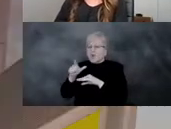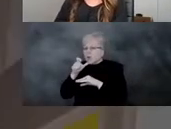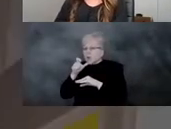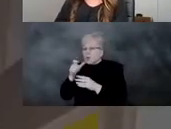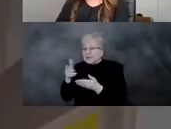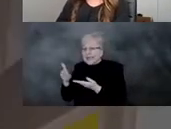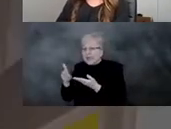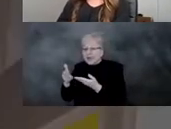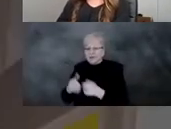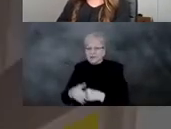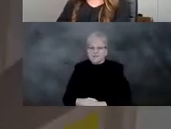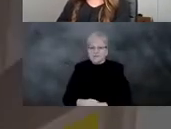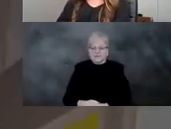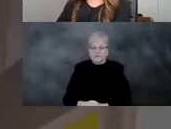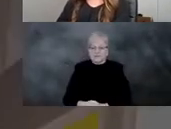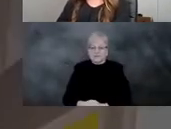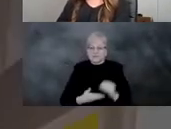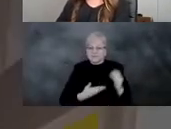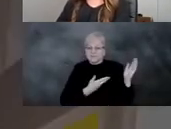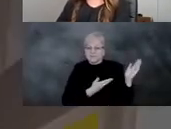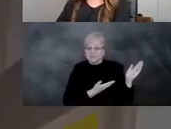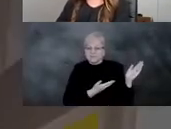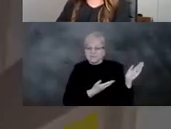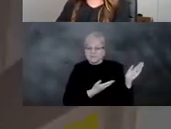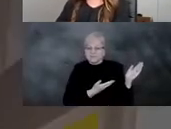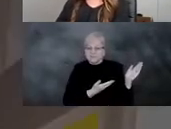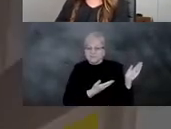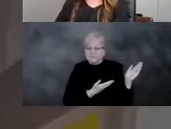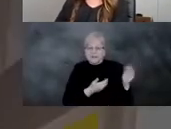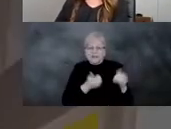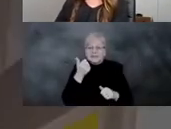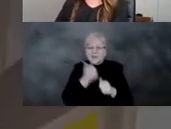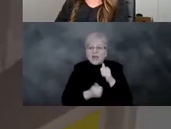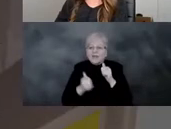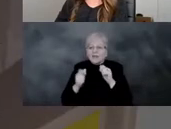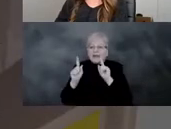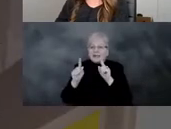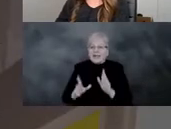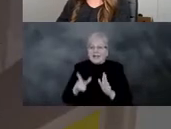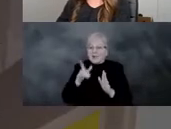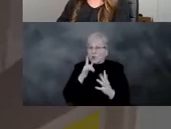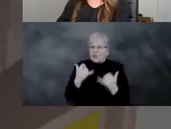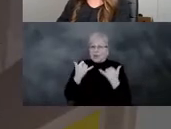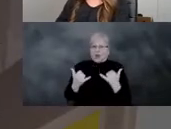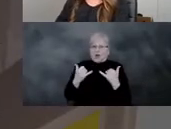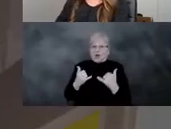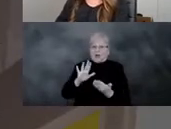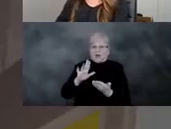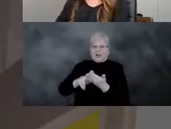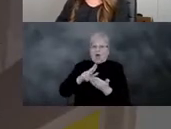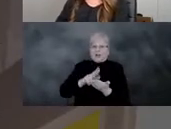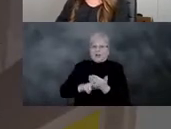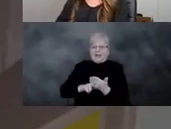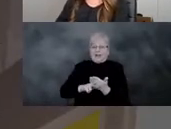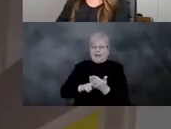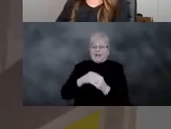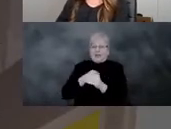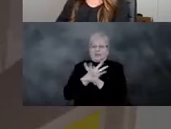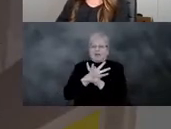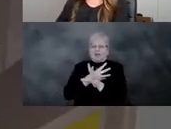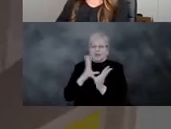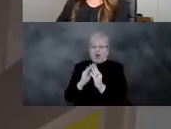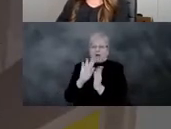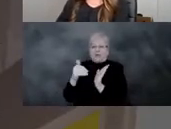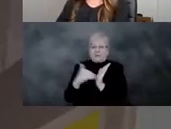Clicking who's here will show you every attendee that's currently logged into the virtual conference center. And you can do a few